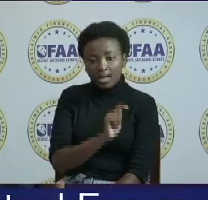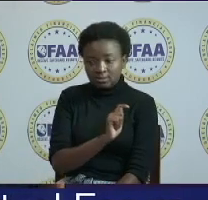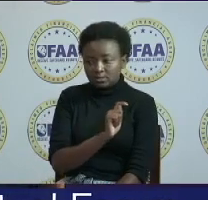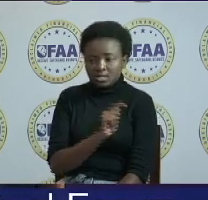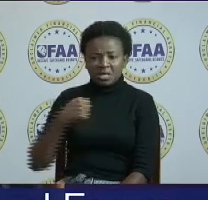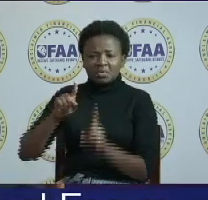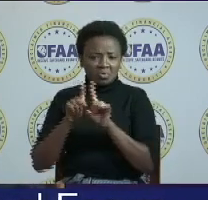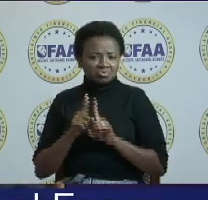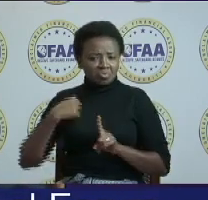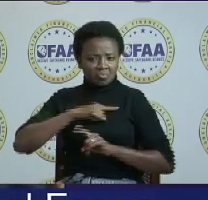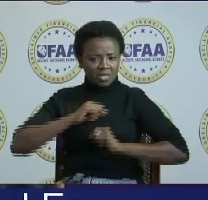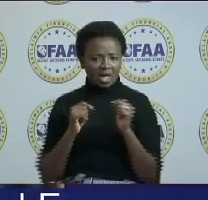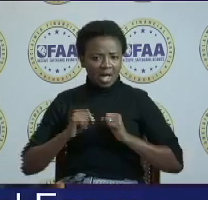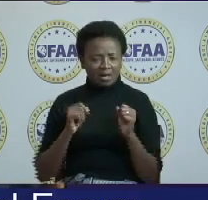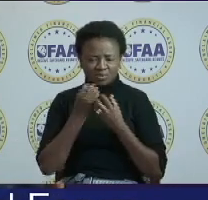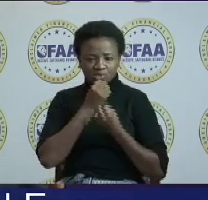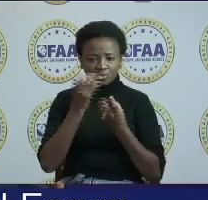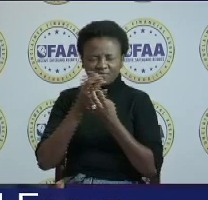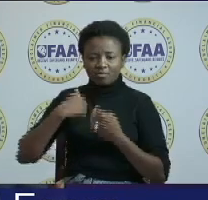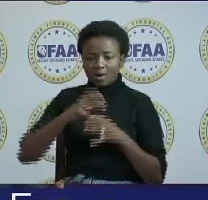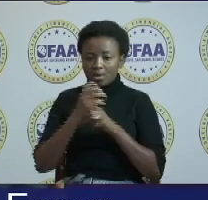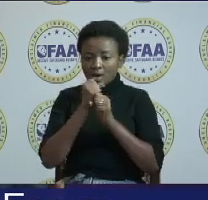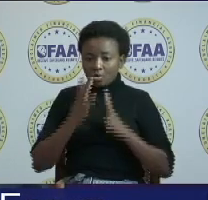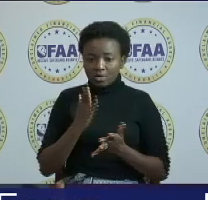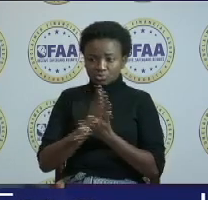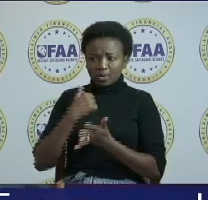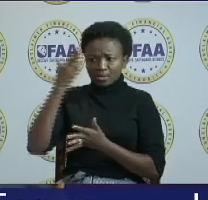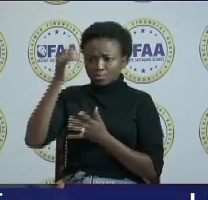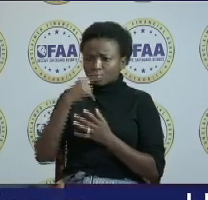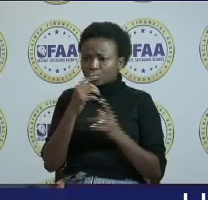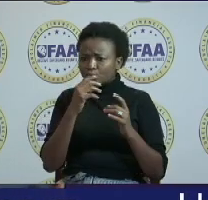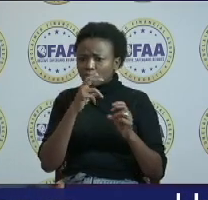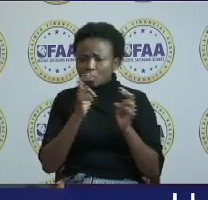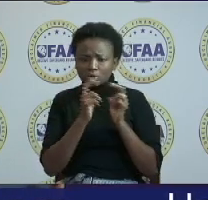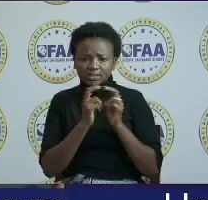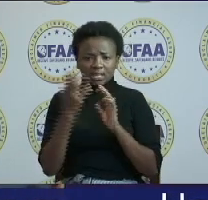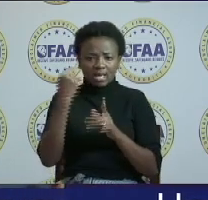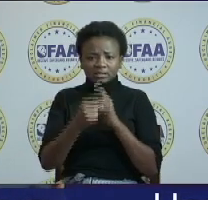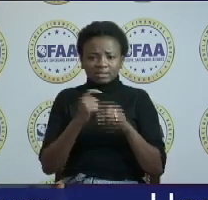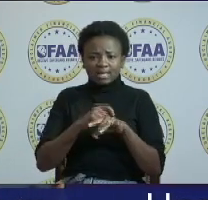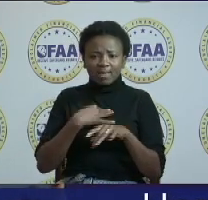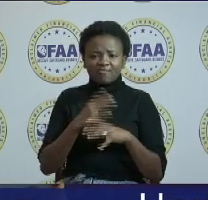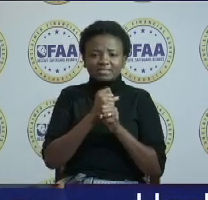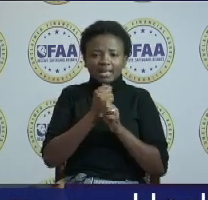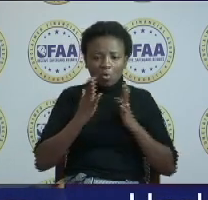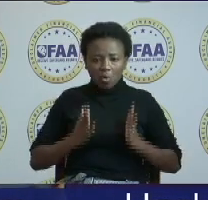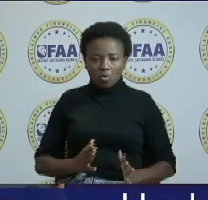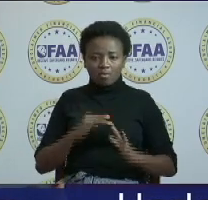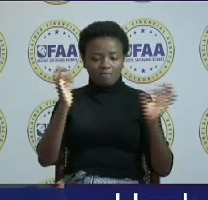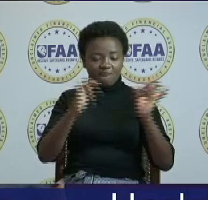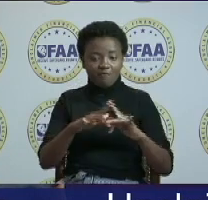we are happy to report to our holders, I don't know how many of you were conducted last year when we had a stakeholders forum in terms